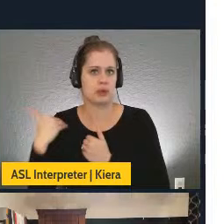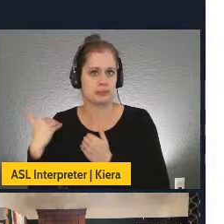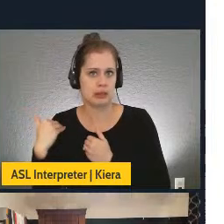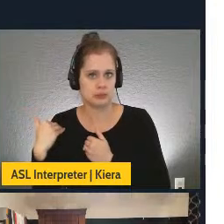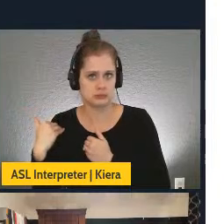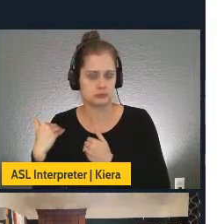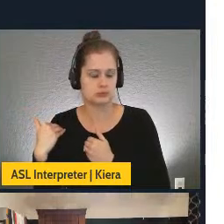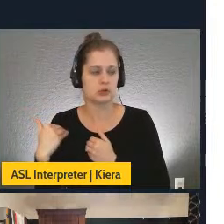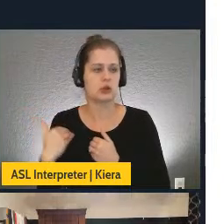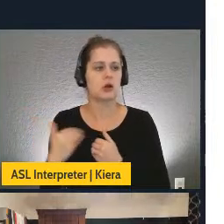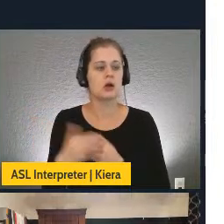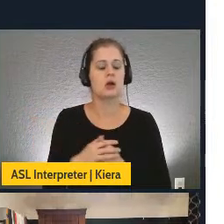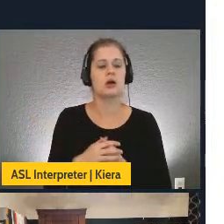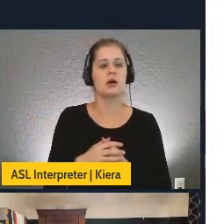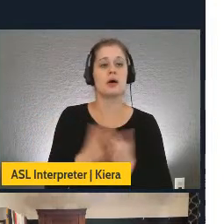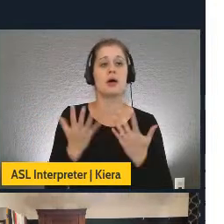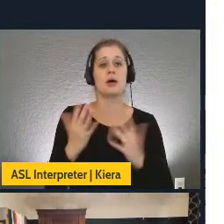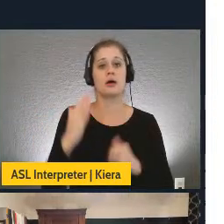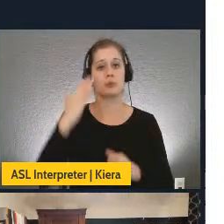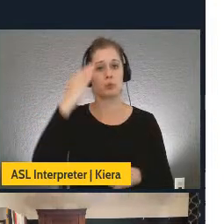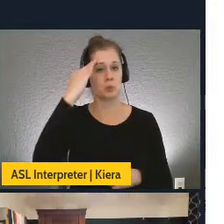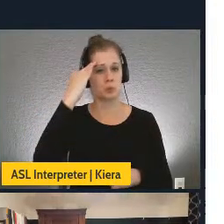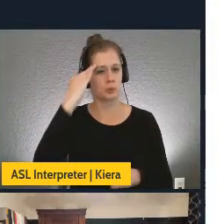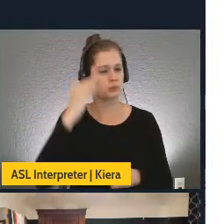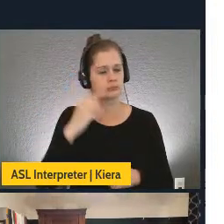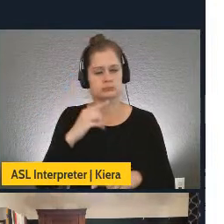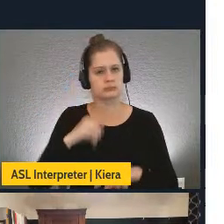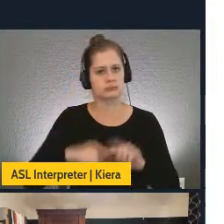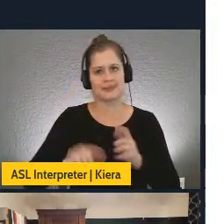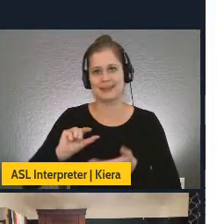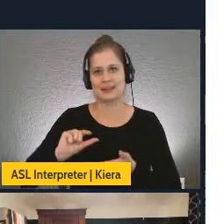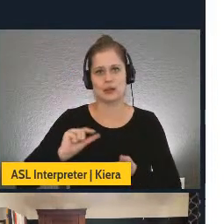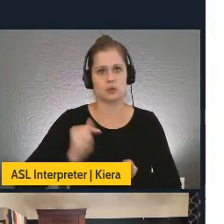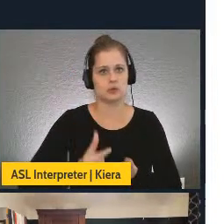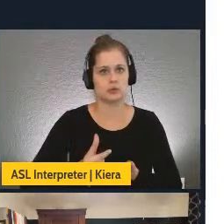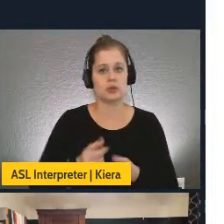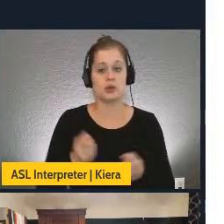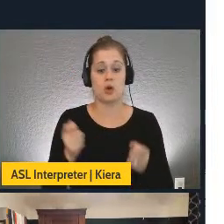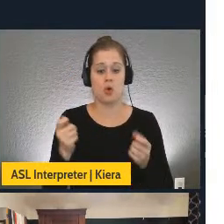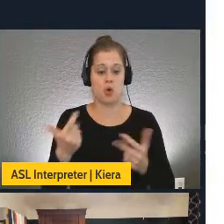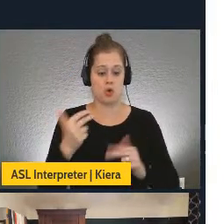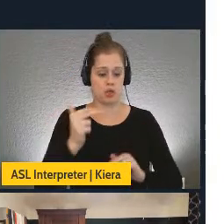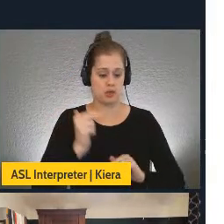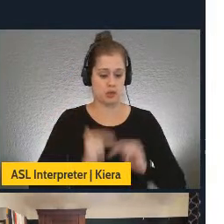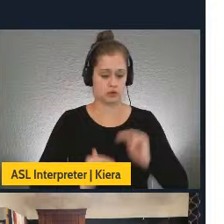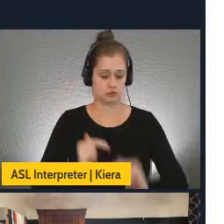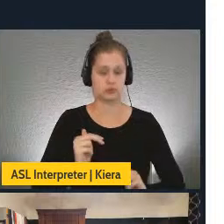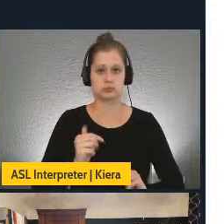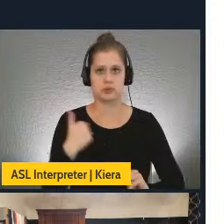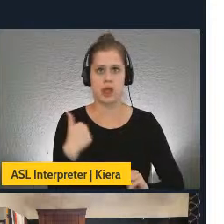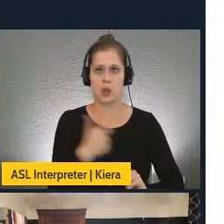then we knew that we couldn't guarantee that all constructs we would leverage